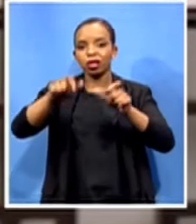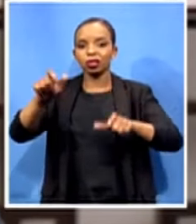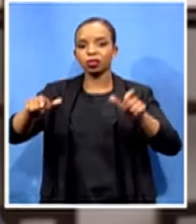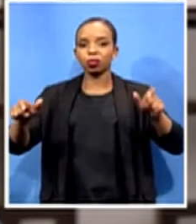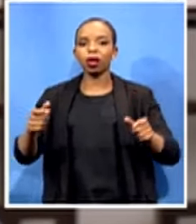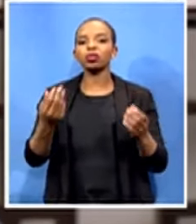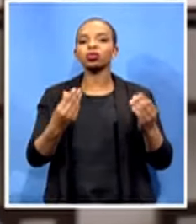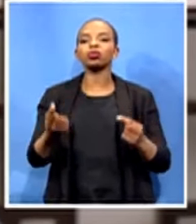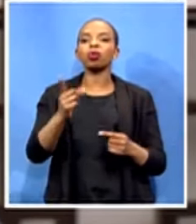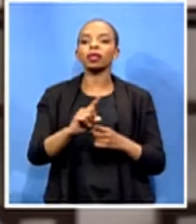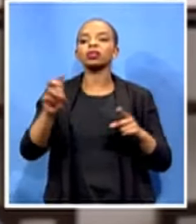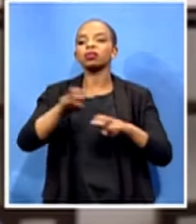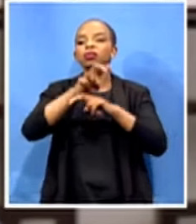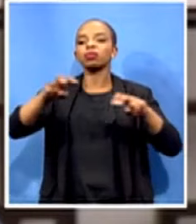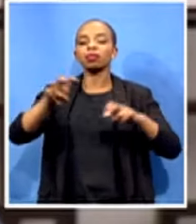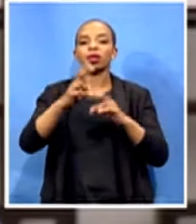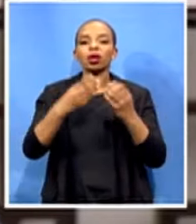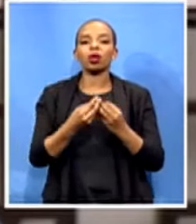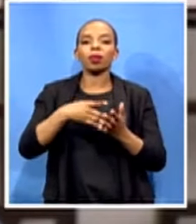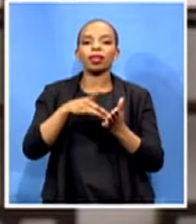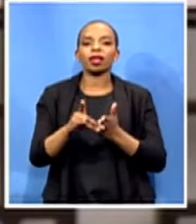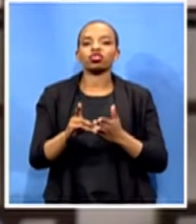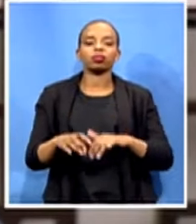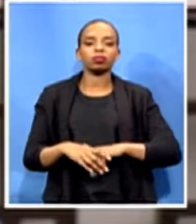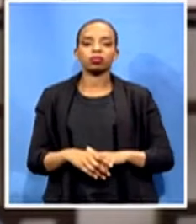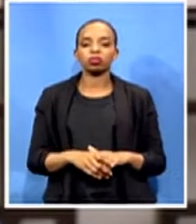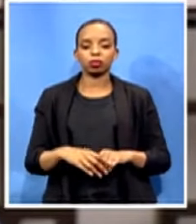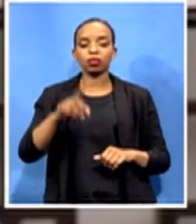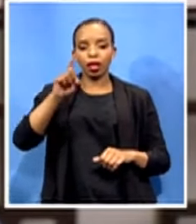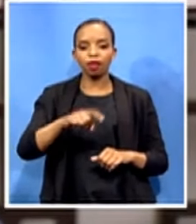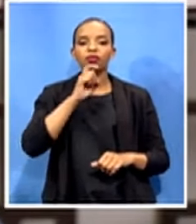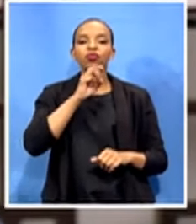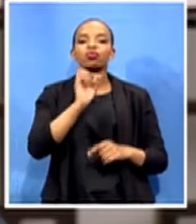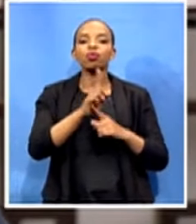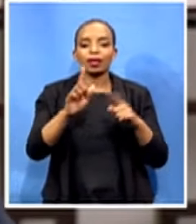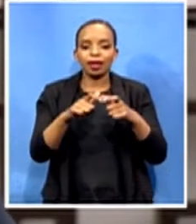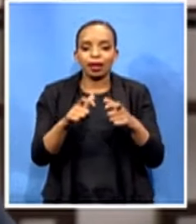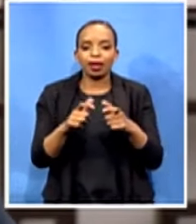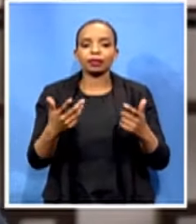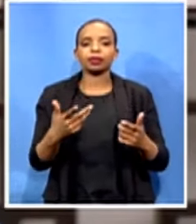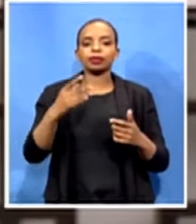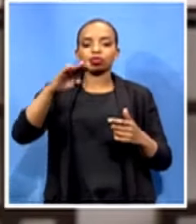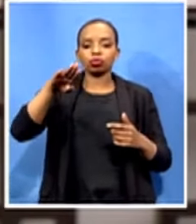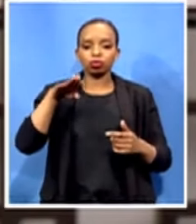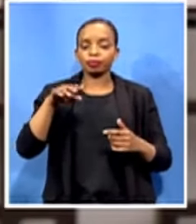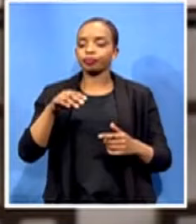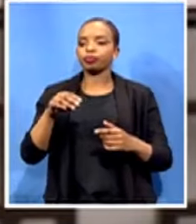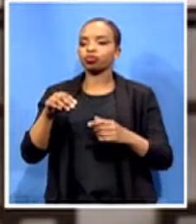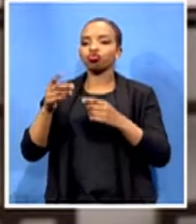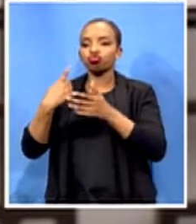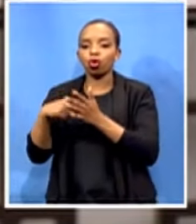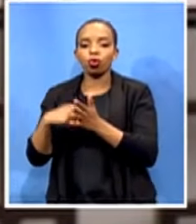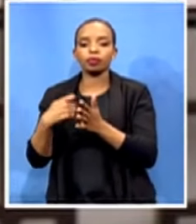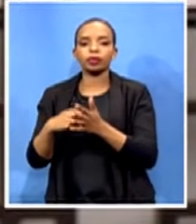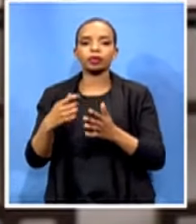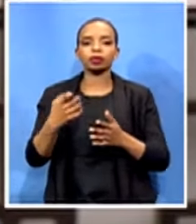use a card to effect transactions in the shops, pay for this and that, goods and services, and that's how it's going to be effected and not in